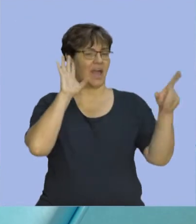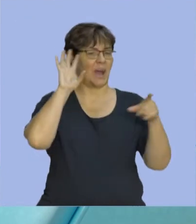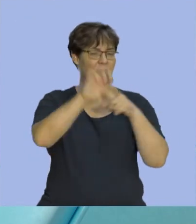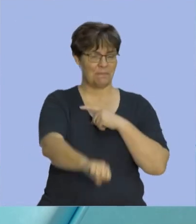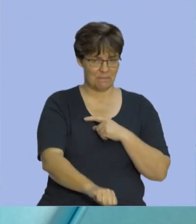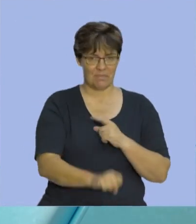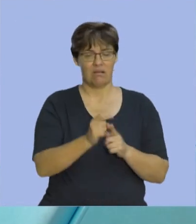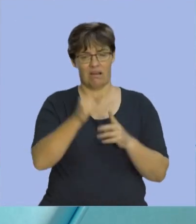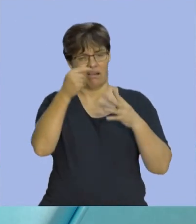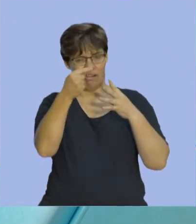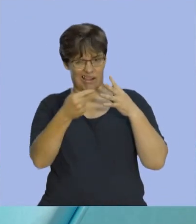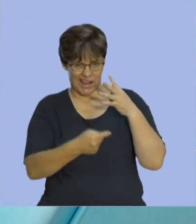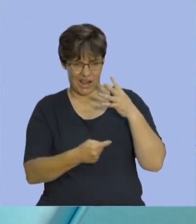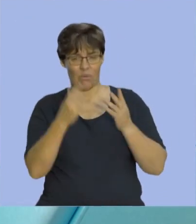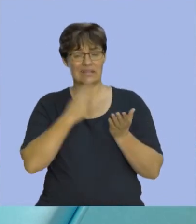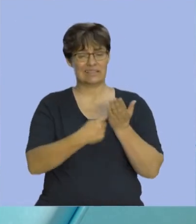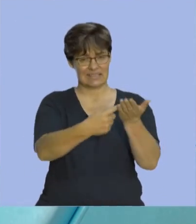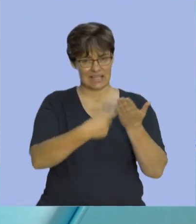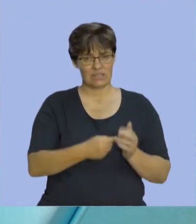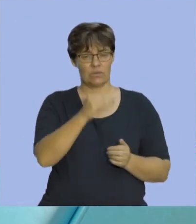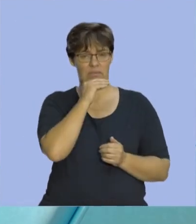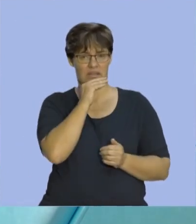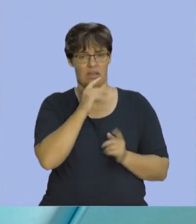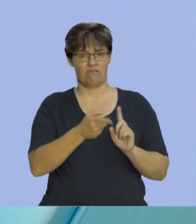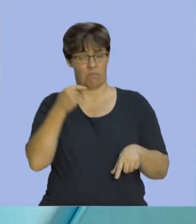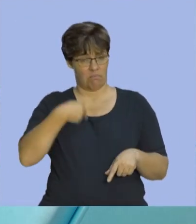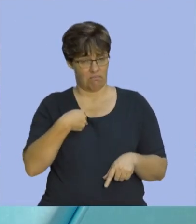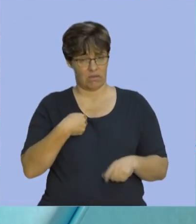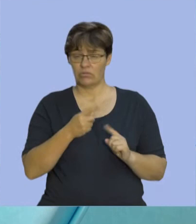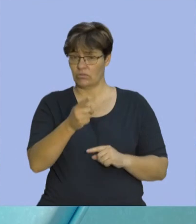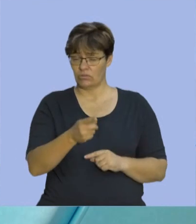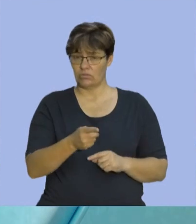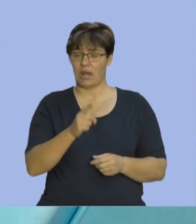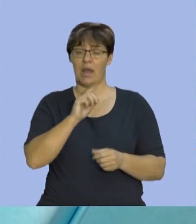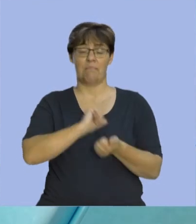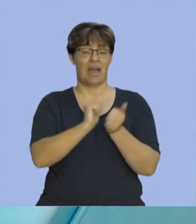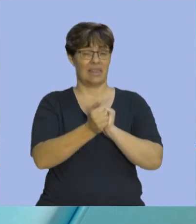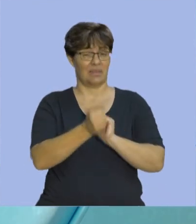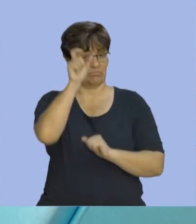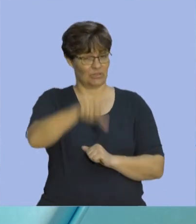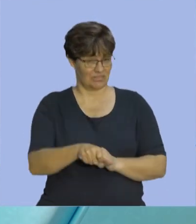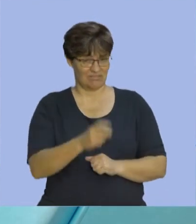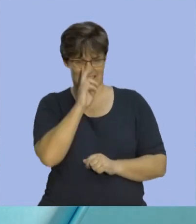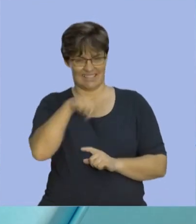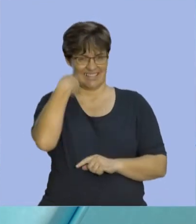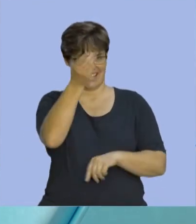does all of this that we've spoken about mean. But from me to you, the mathematics guy, I will see you guys